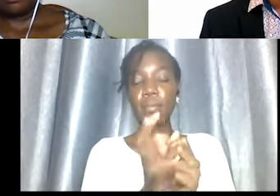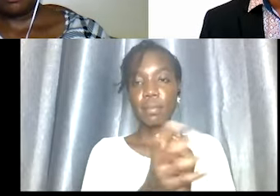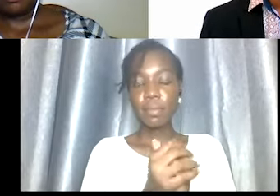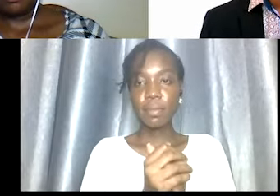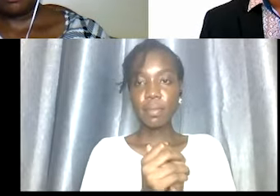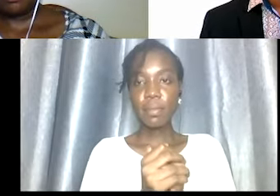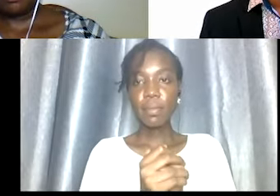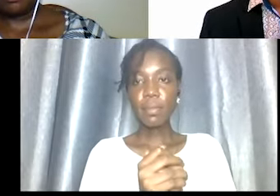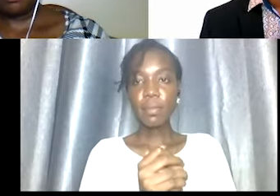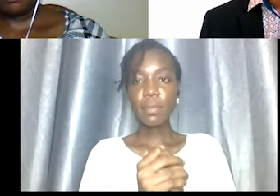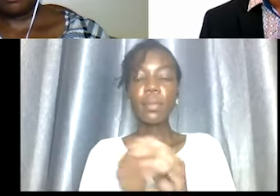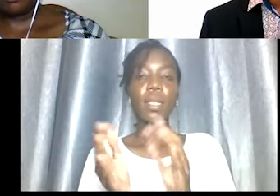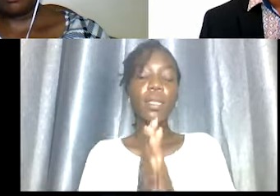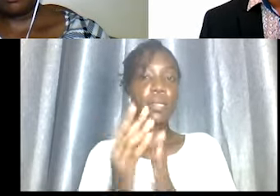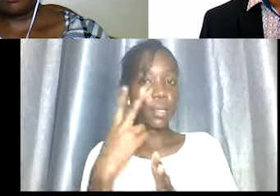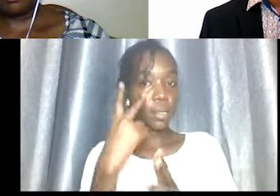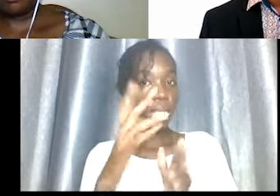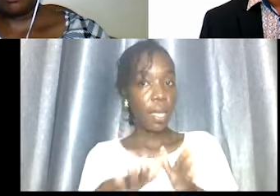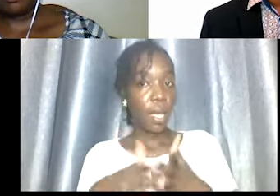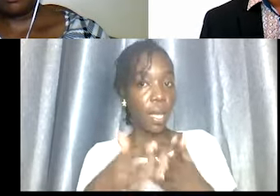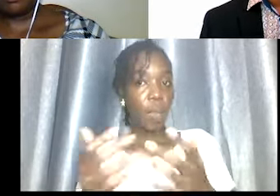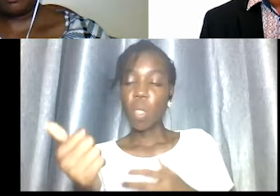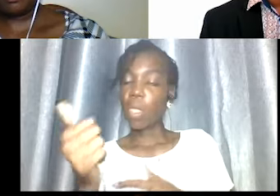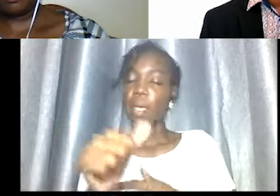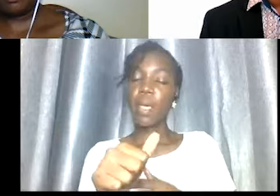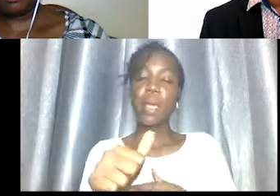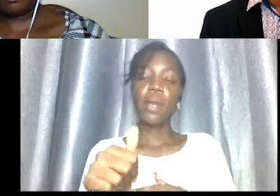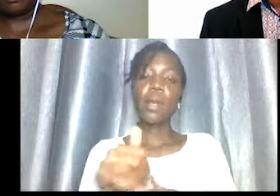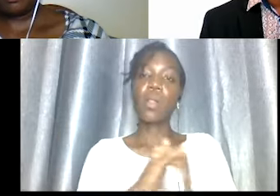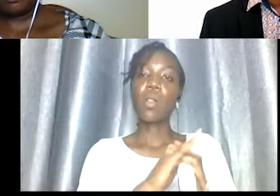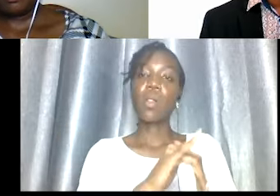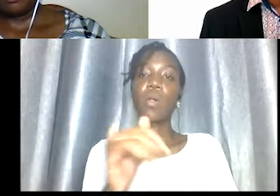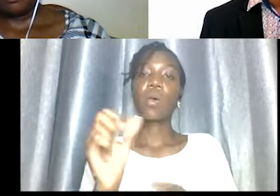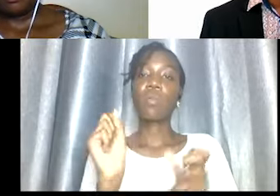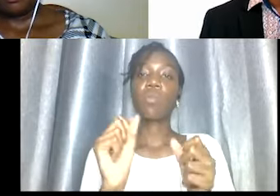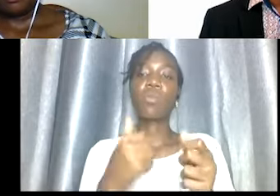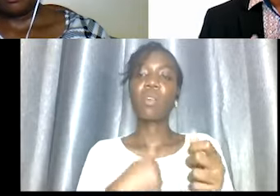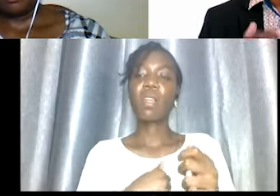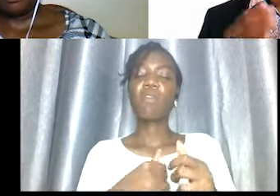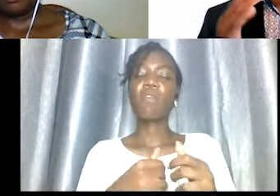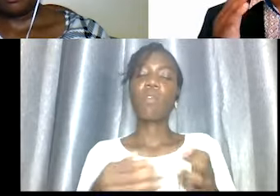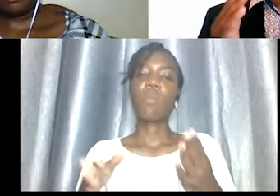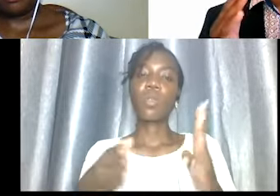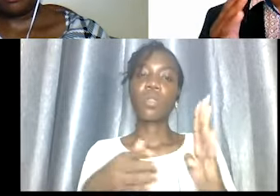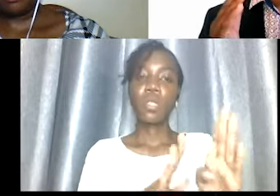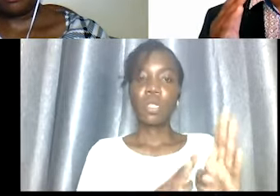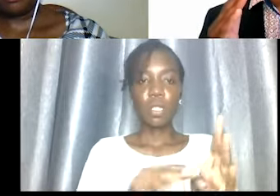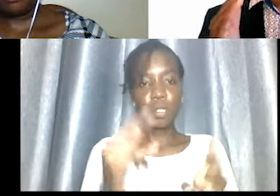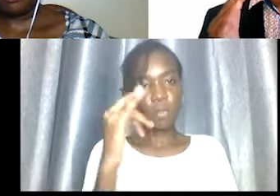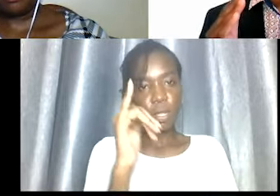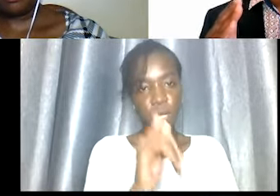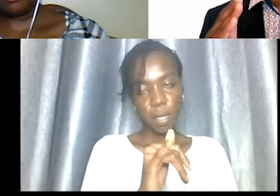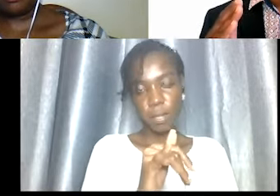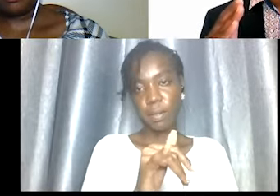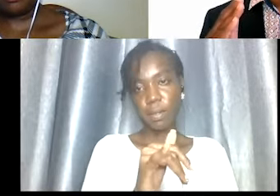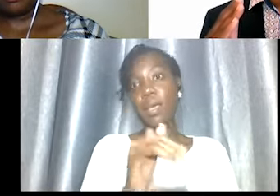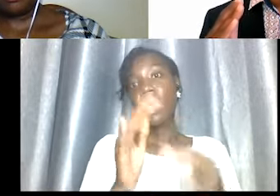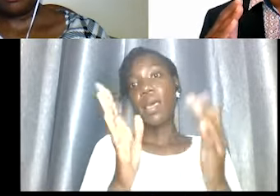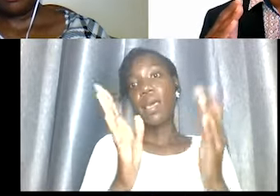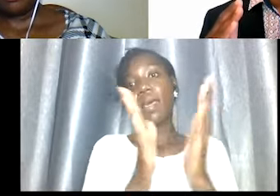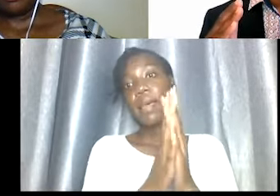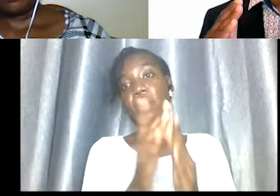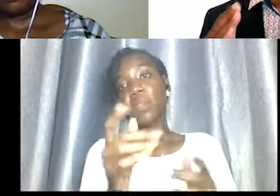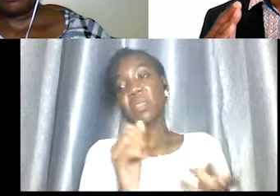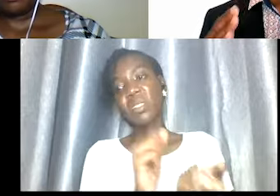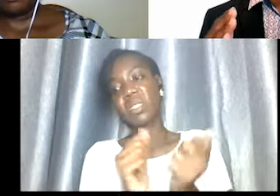See how any of those the new opportunities that now exist parallels, even if it's just slightly, with what